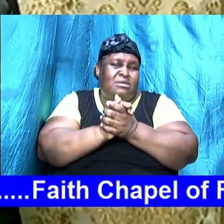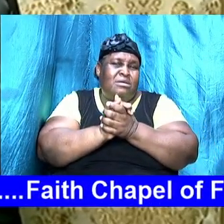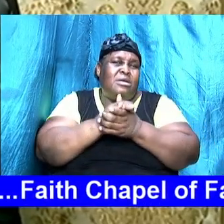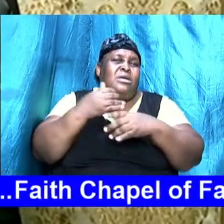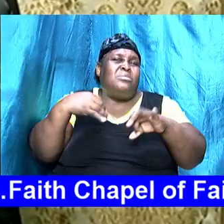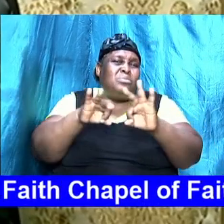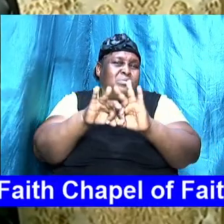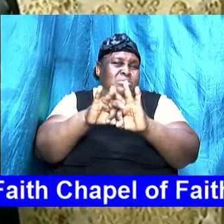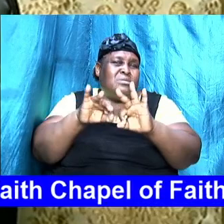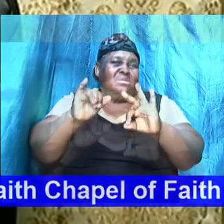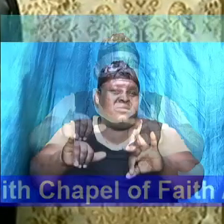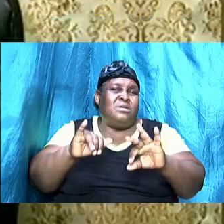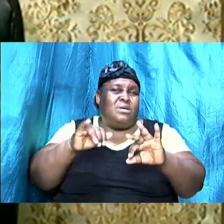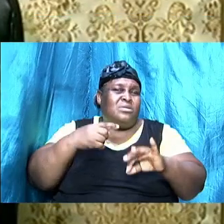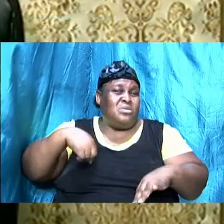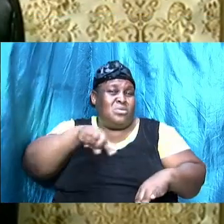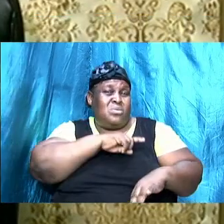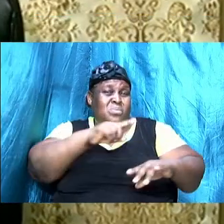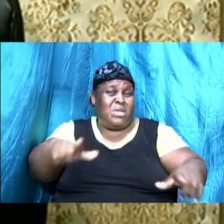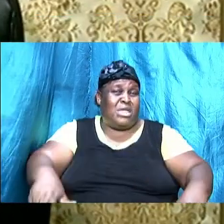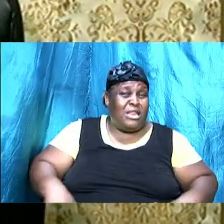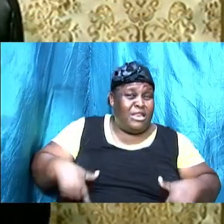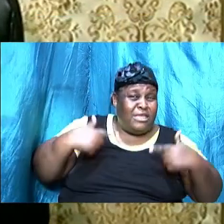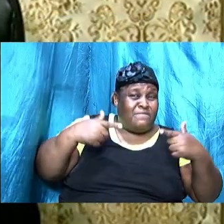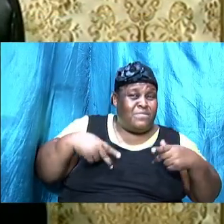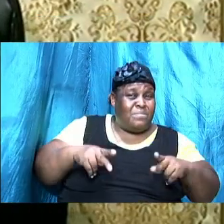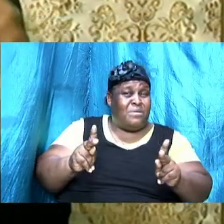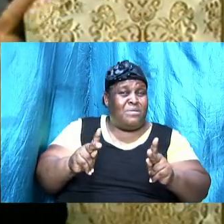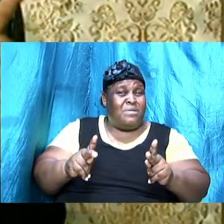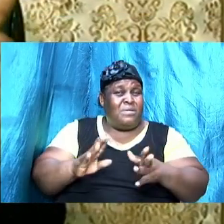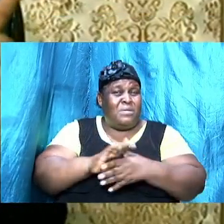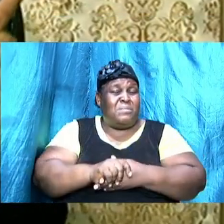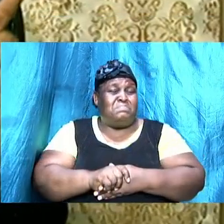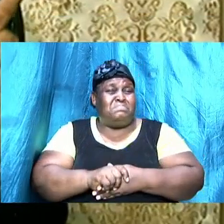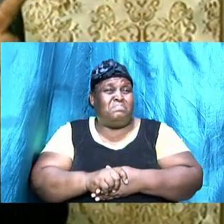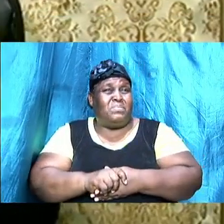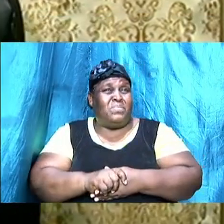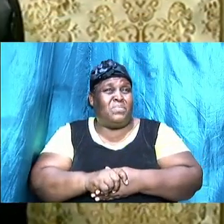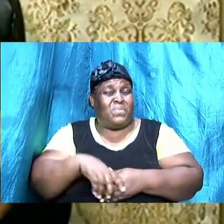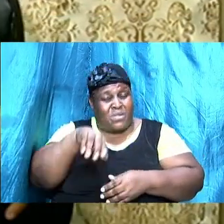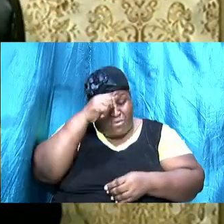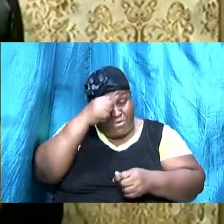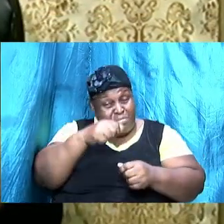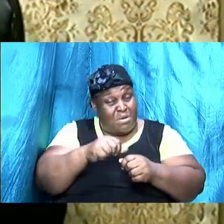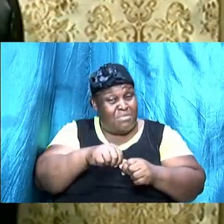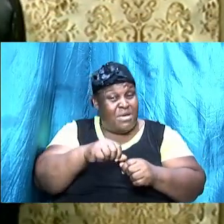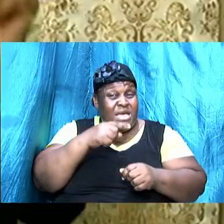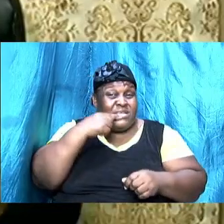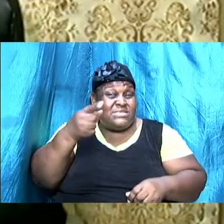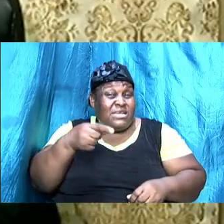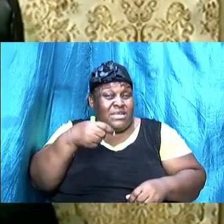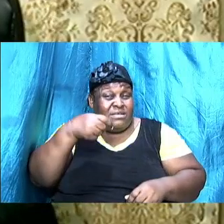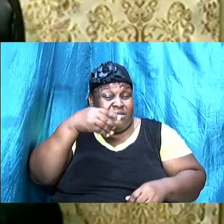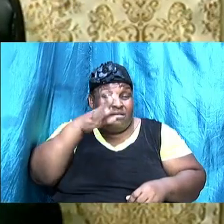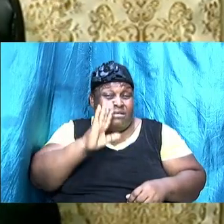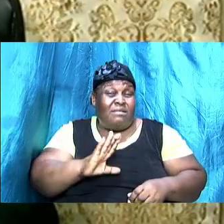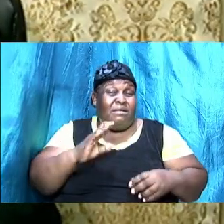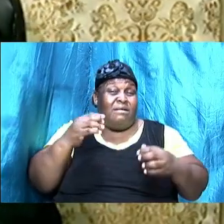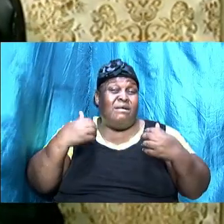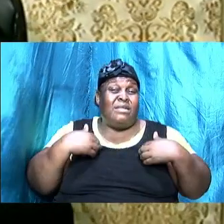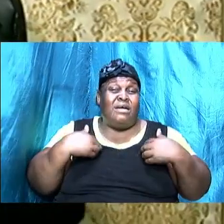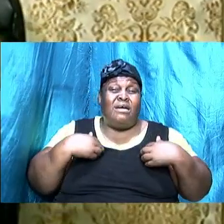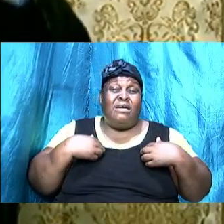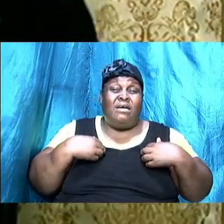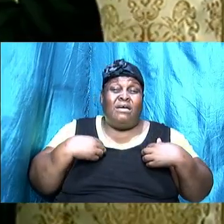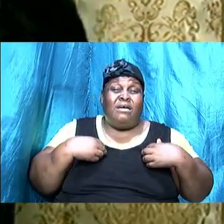path. Remember that we said that God has a stake in the relationship, in the marriage. What is his stake? We